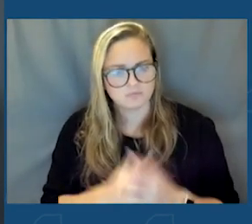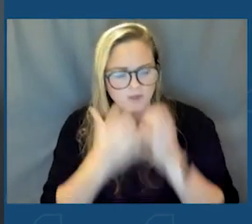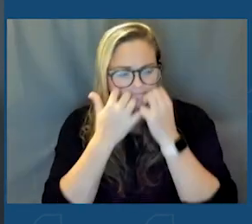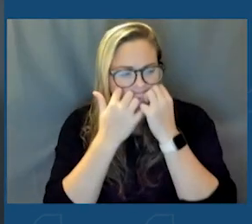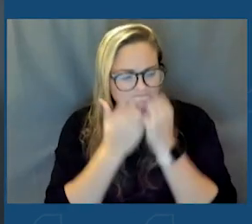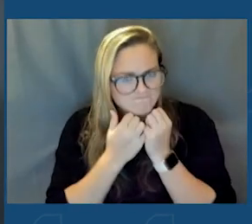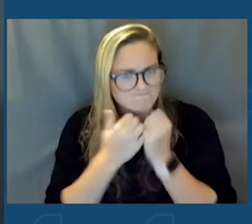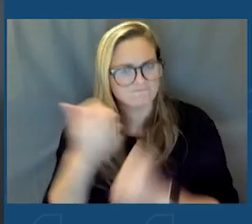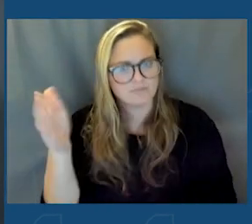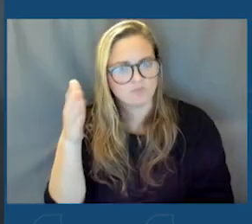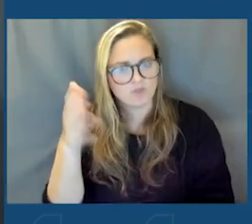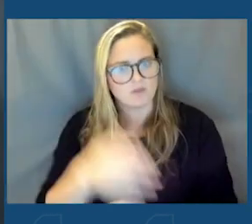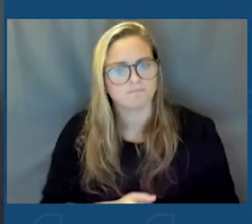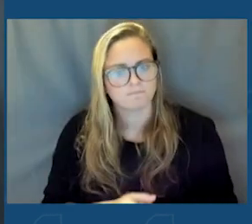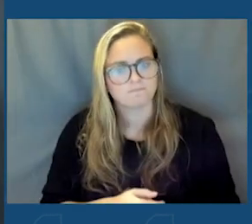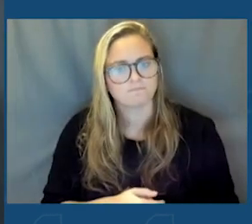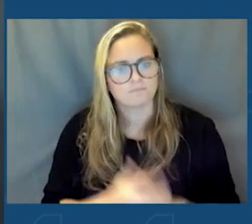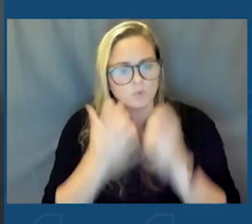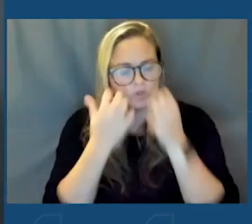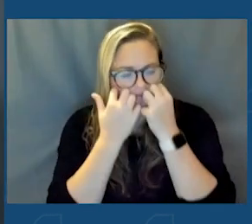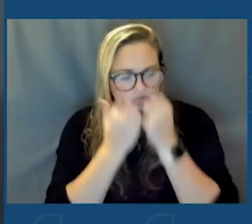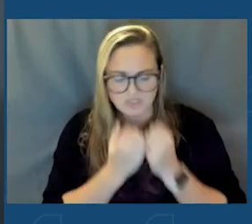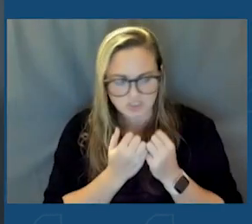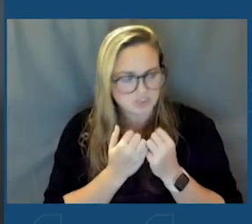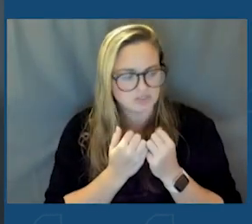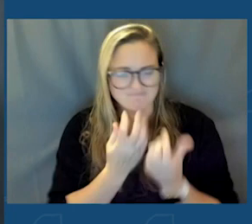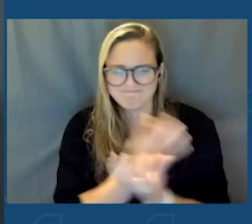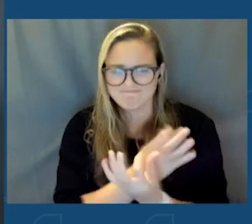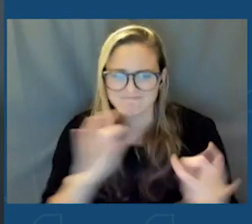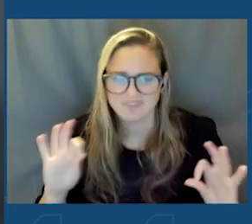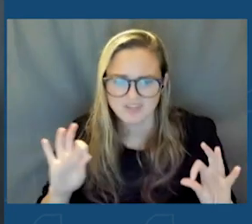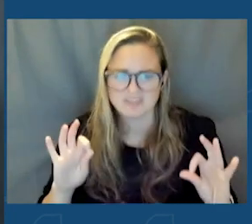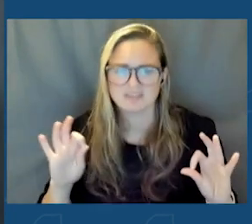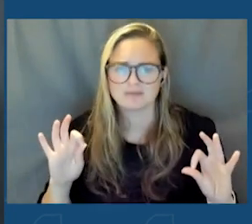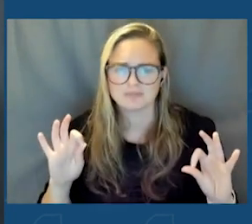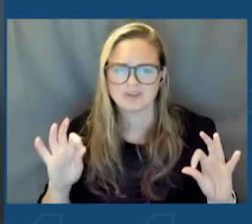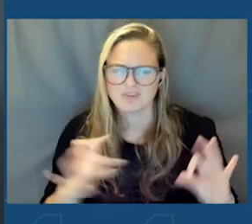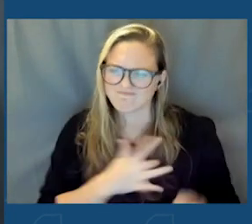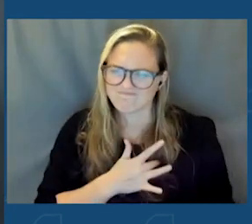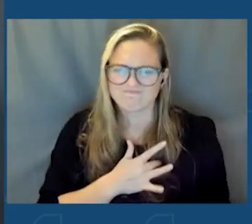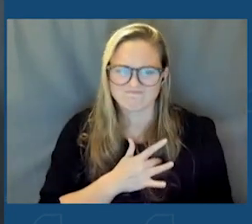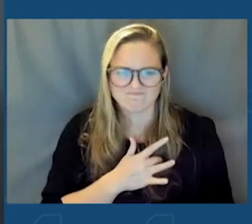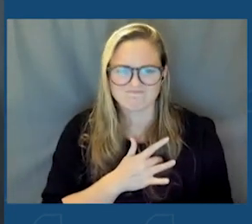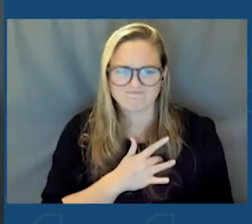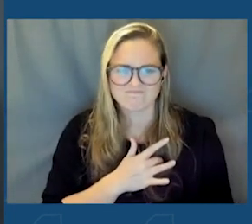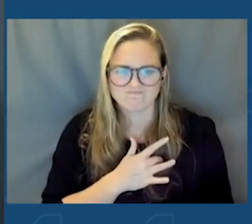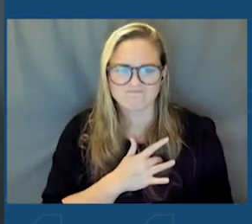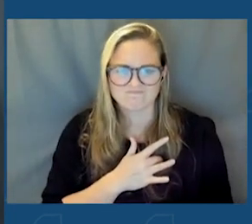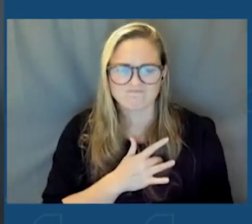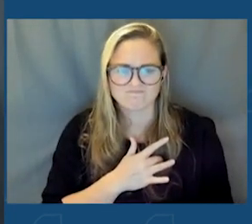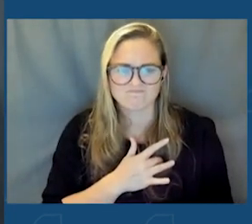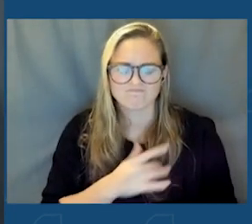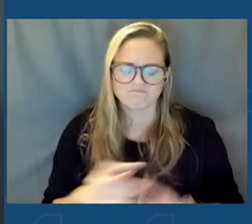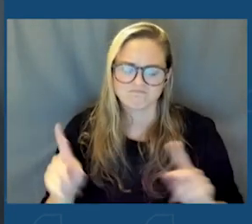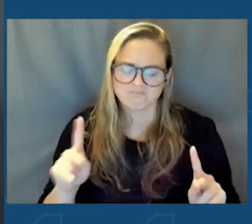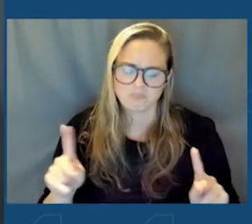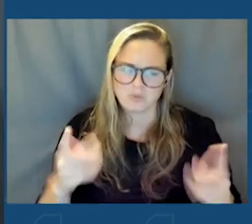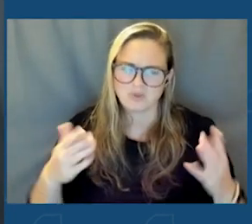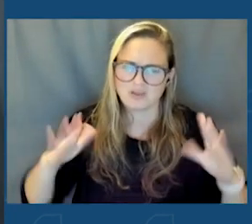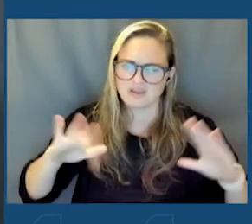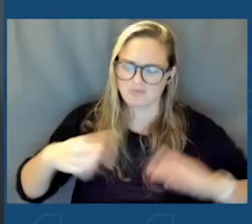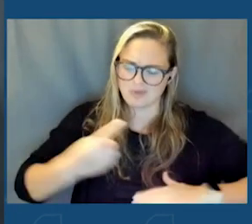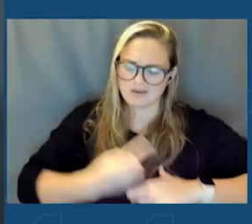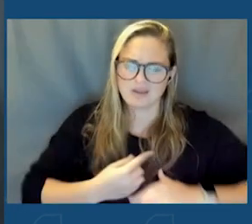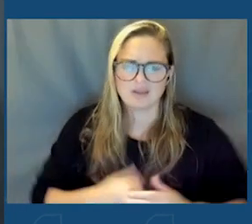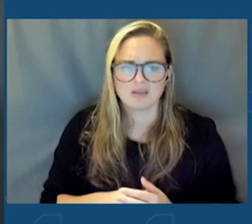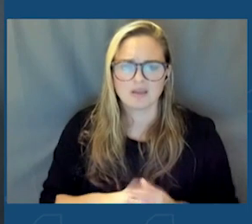flag. We treasure the freedoms we hold dear, that those we sacrificed for on that day and those who